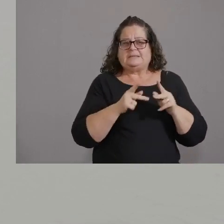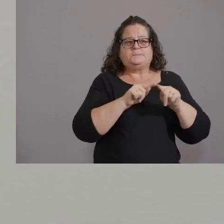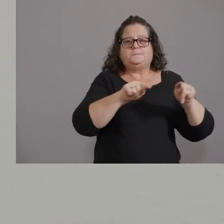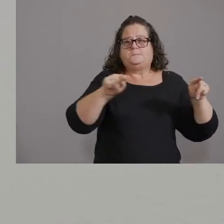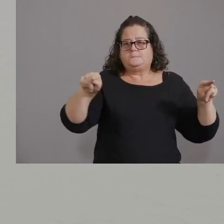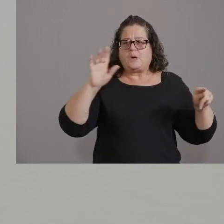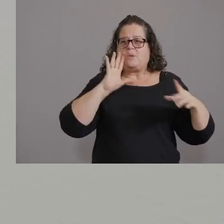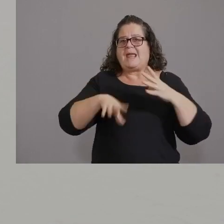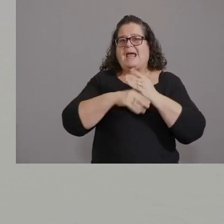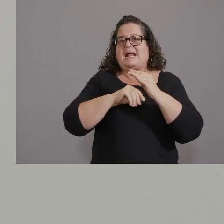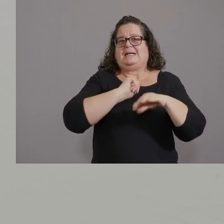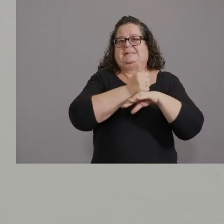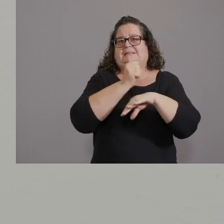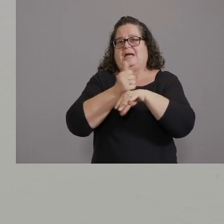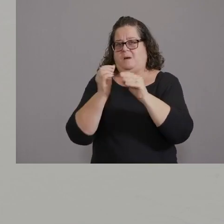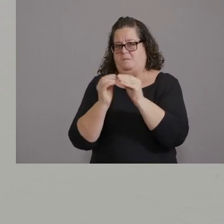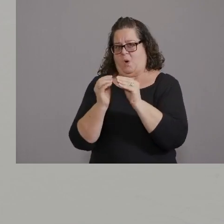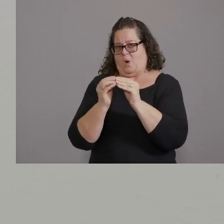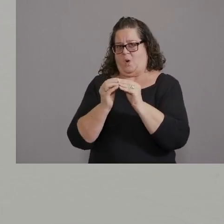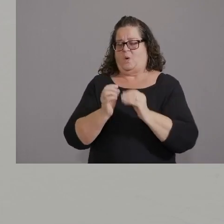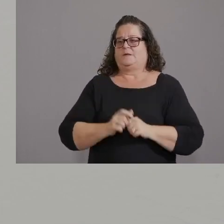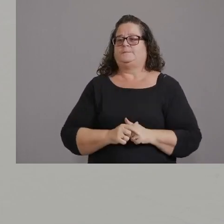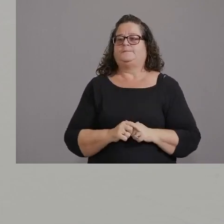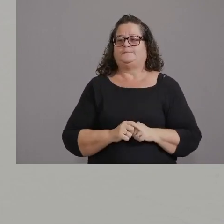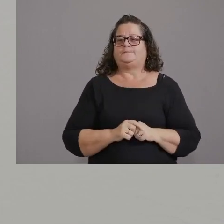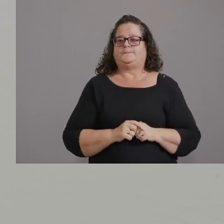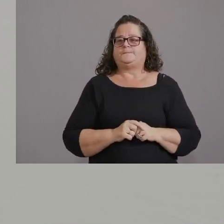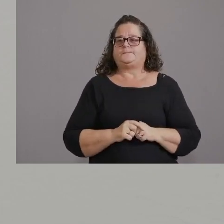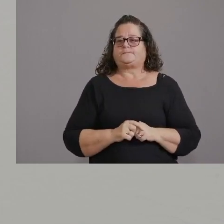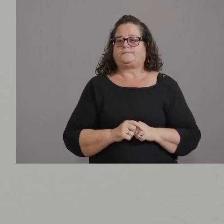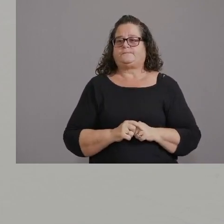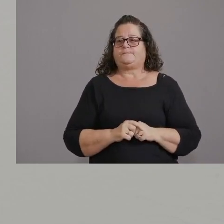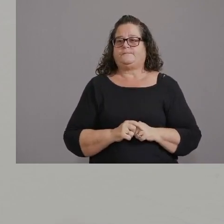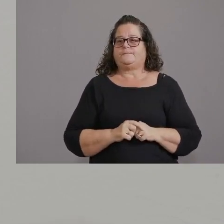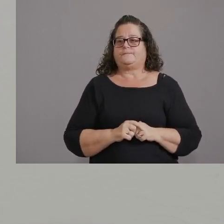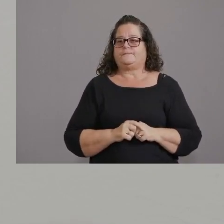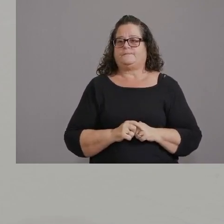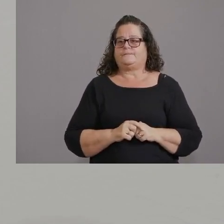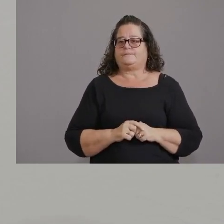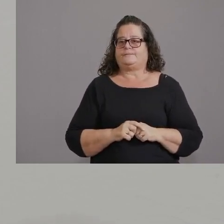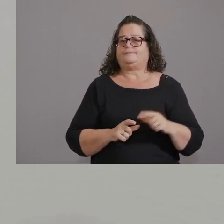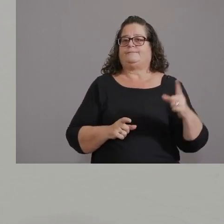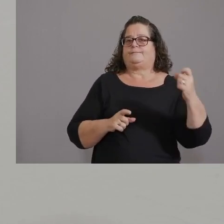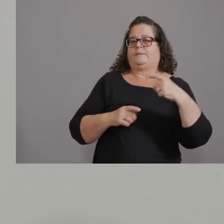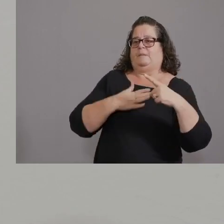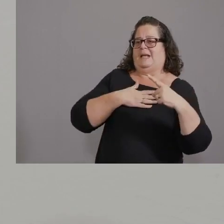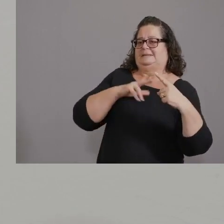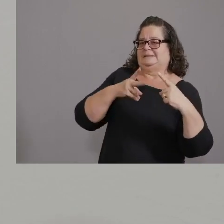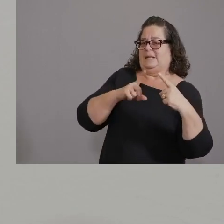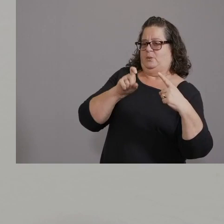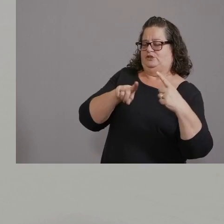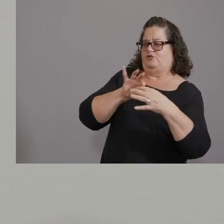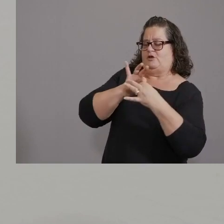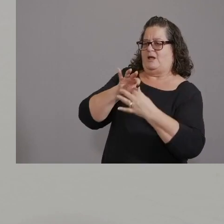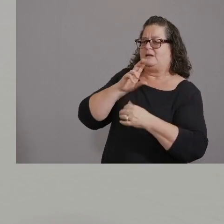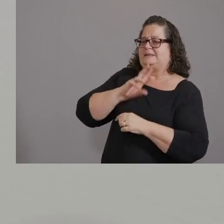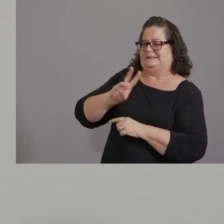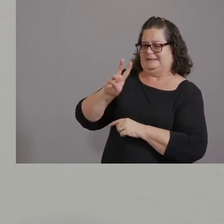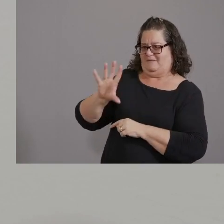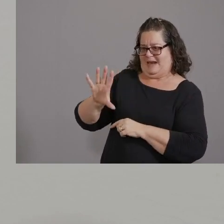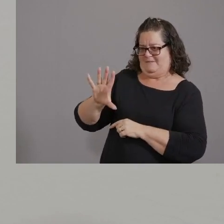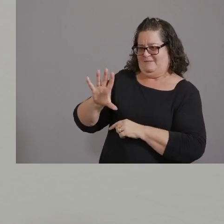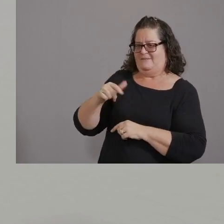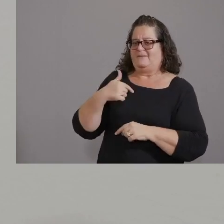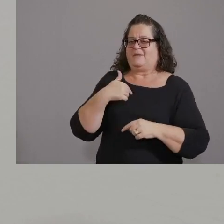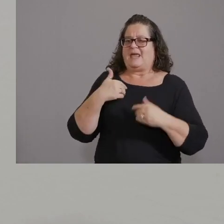planned. My second question would be regarding the 65 and older. I've had county health leaders reach out to